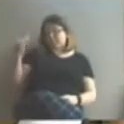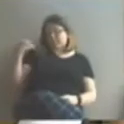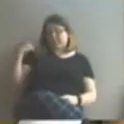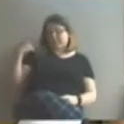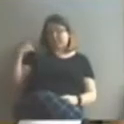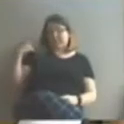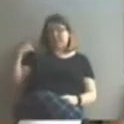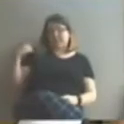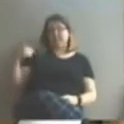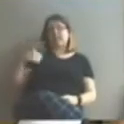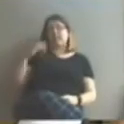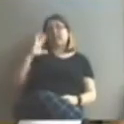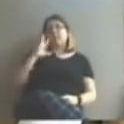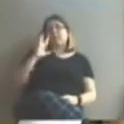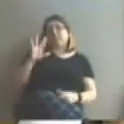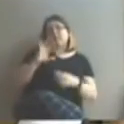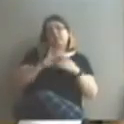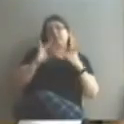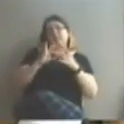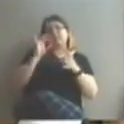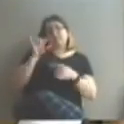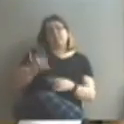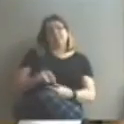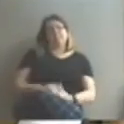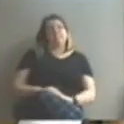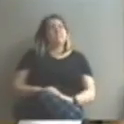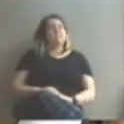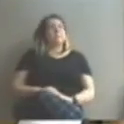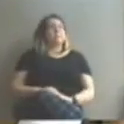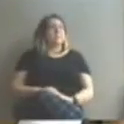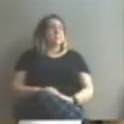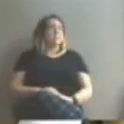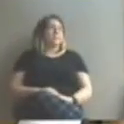existence of that, I'll certainly say that. Now, the